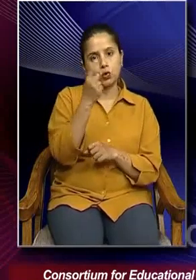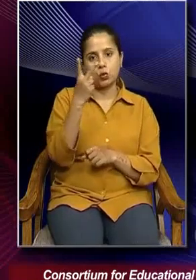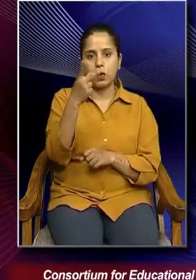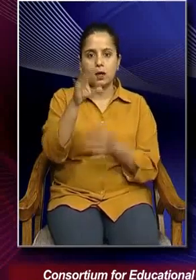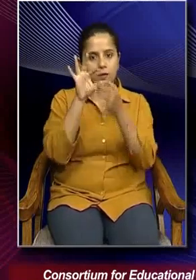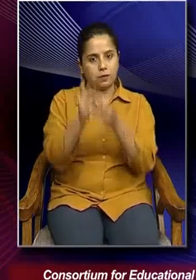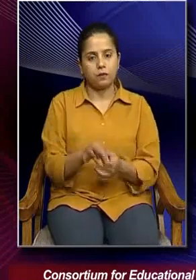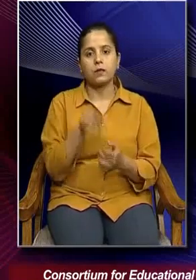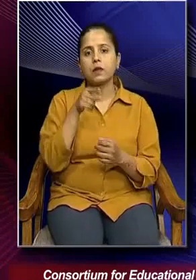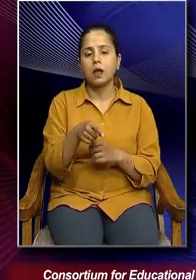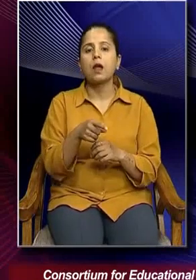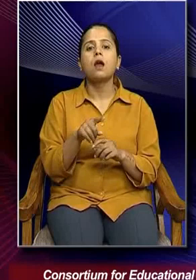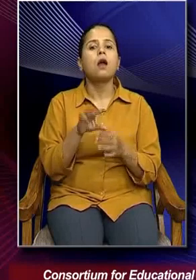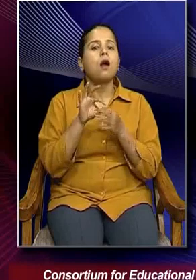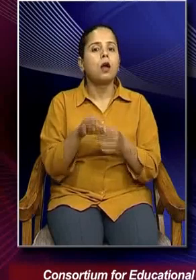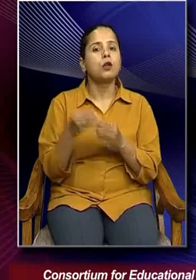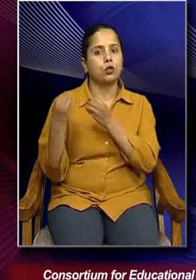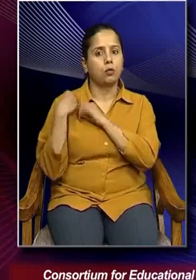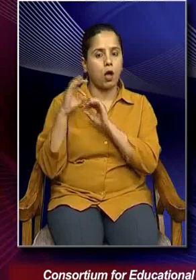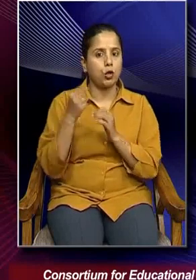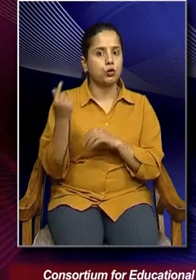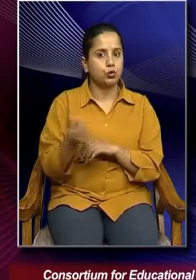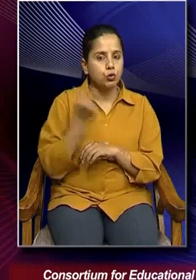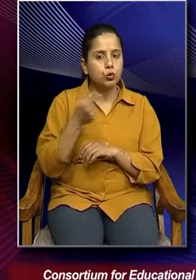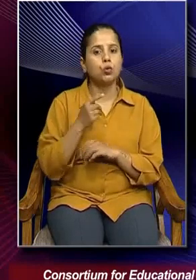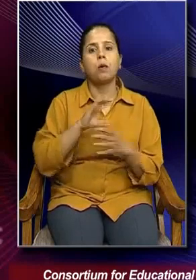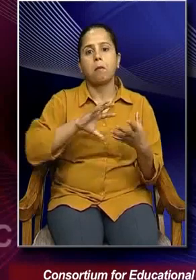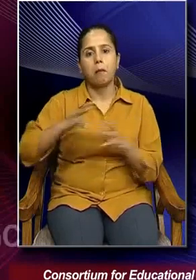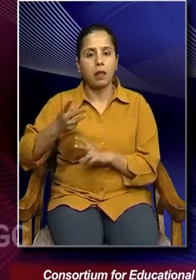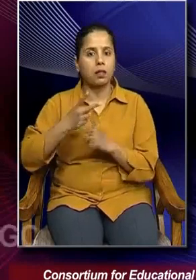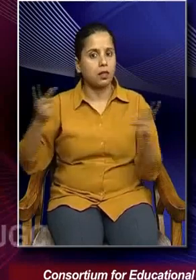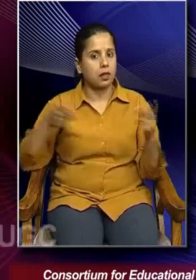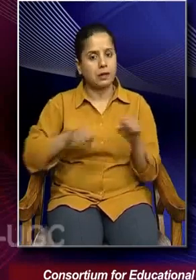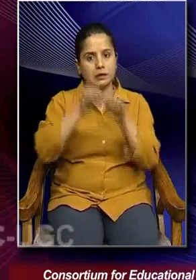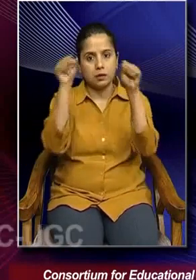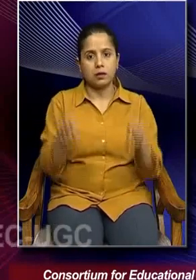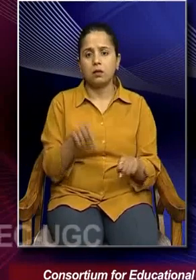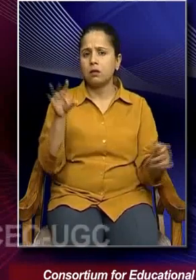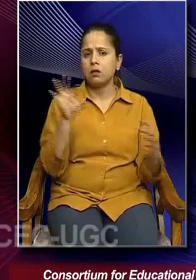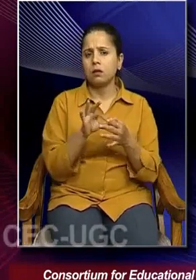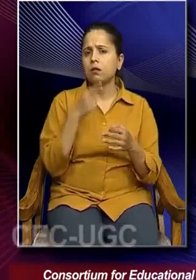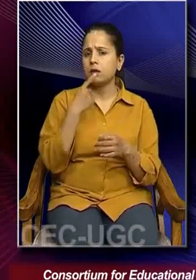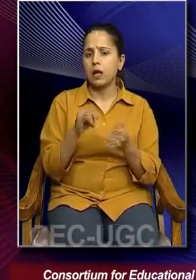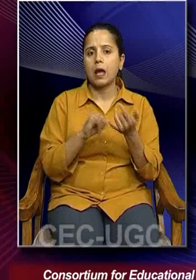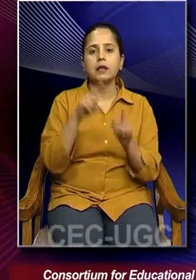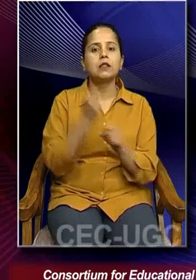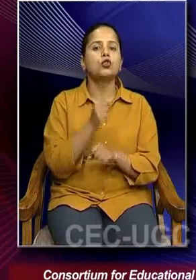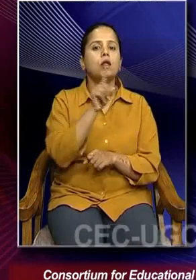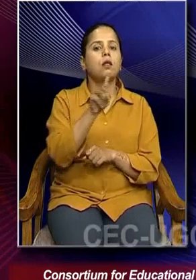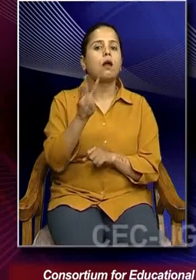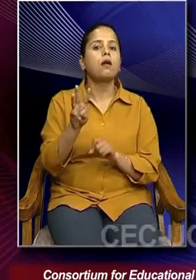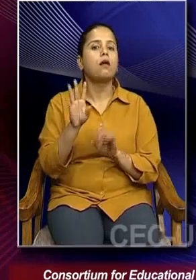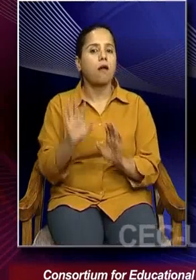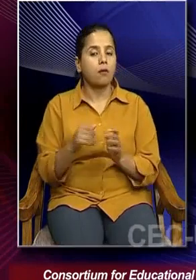related with responsible consumption and production systems, so that is also very much related with SDG 13, which